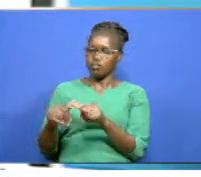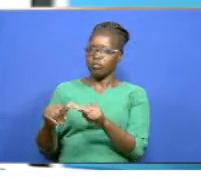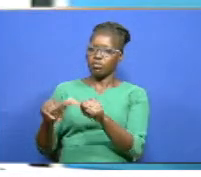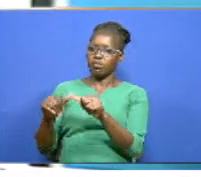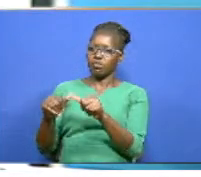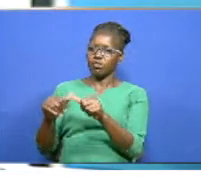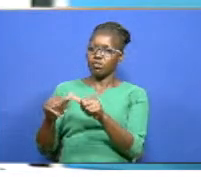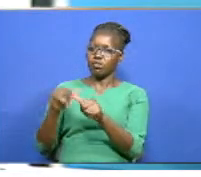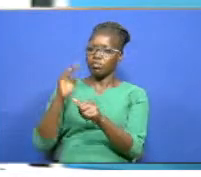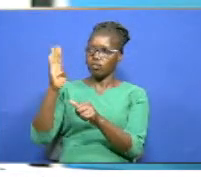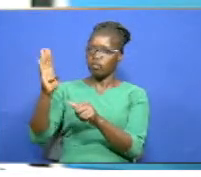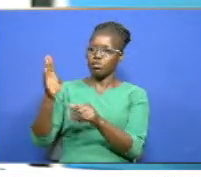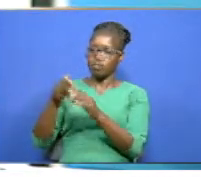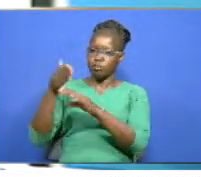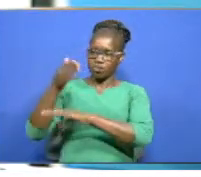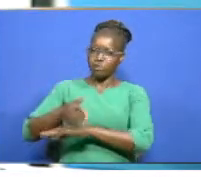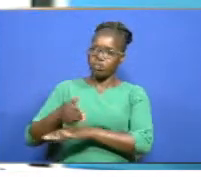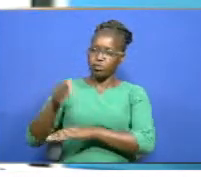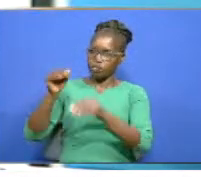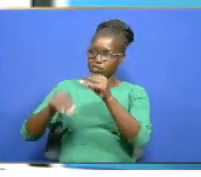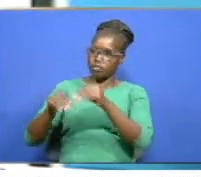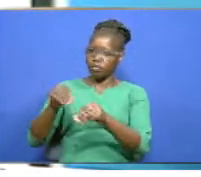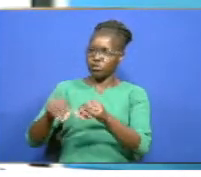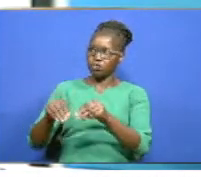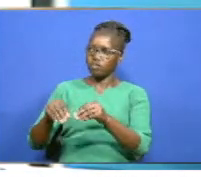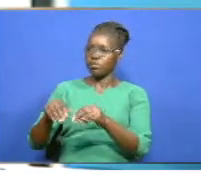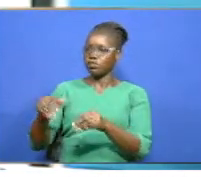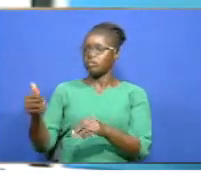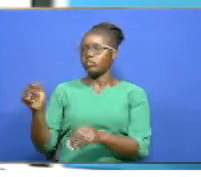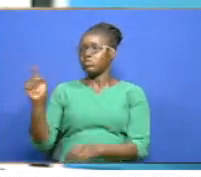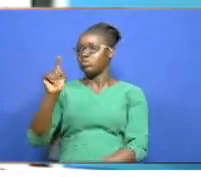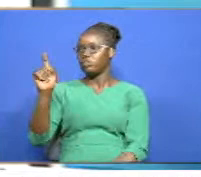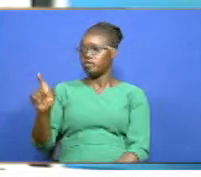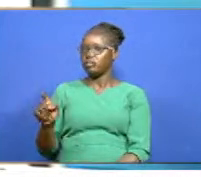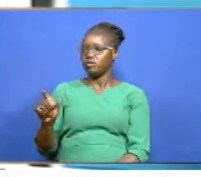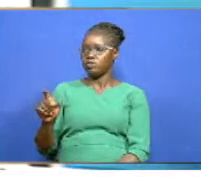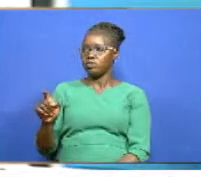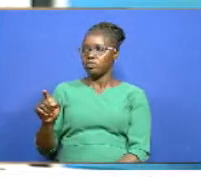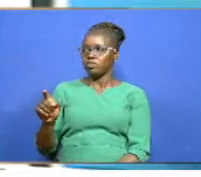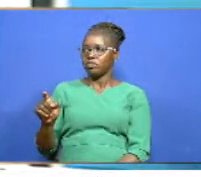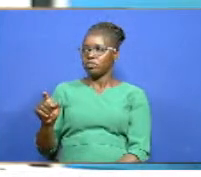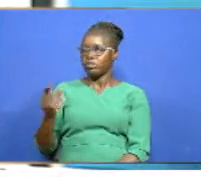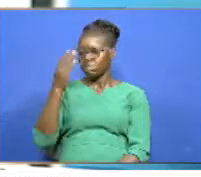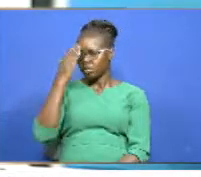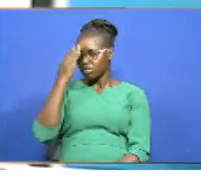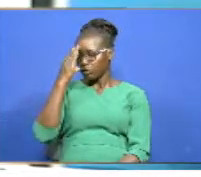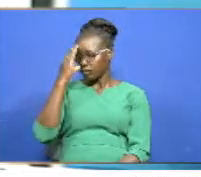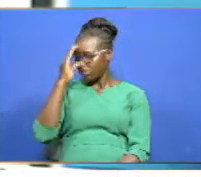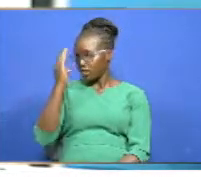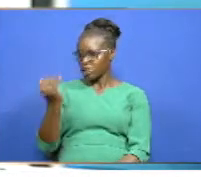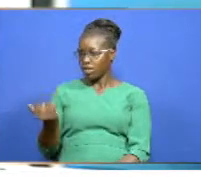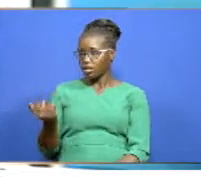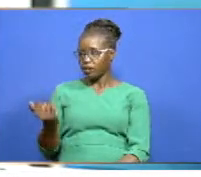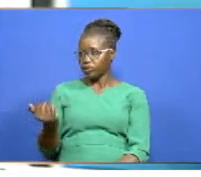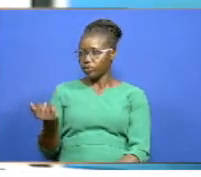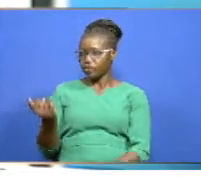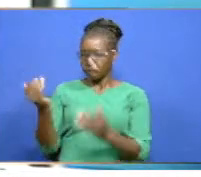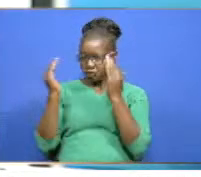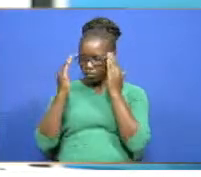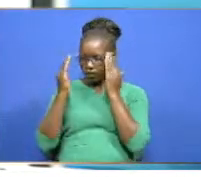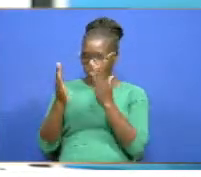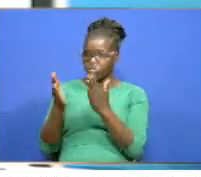will be beyond the referendum is now the other question of that sustainability. Because you see, you can be so focused